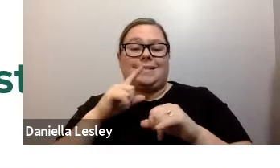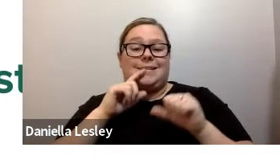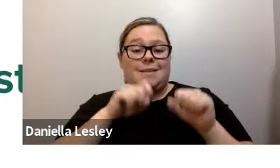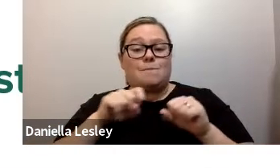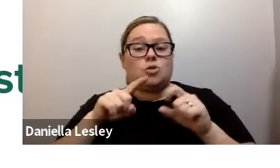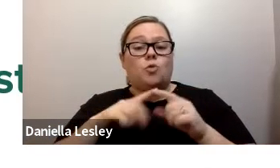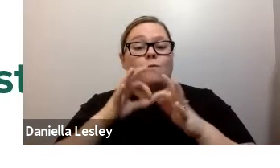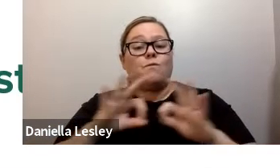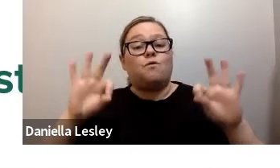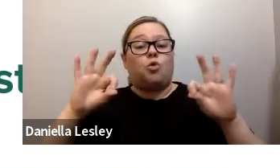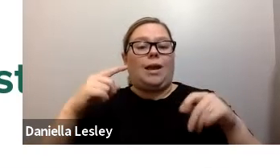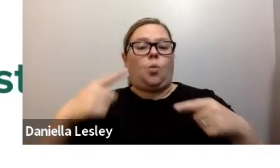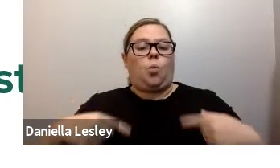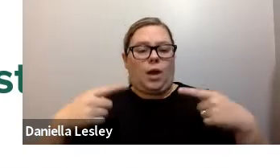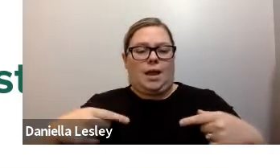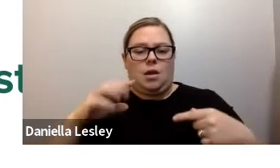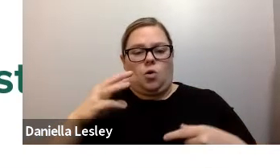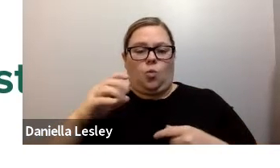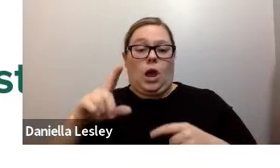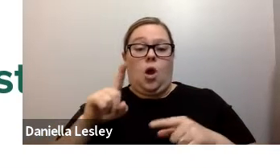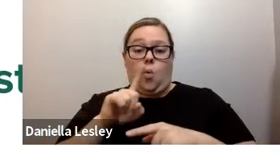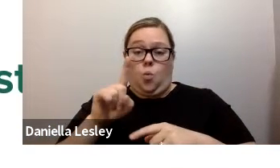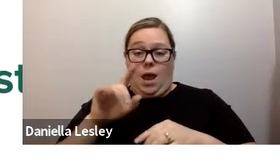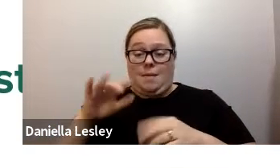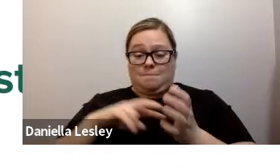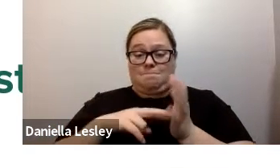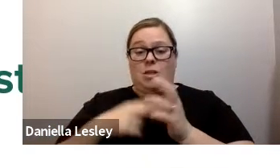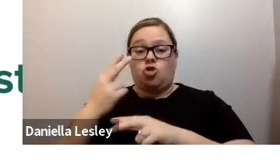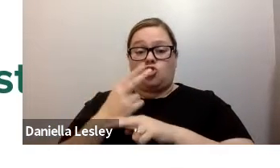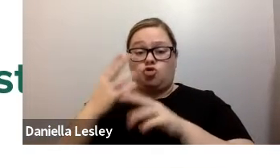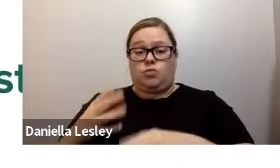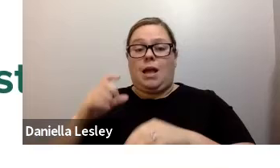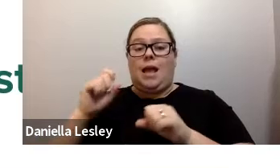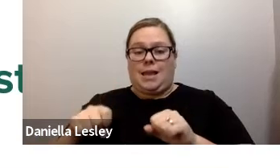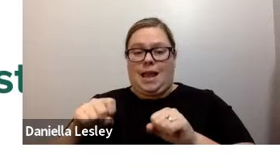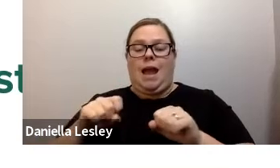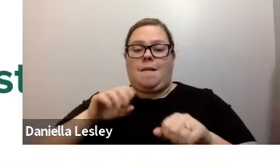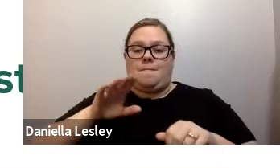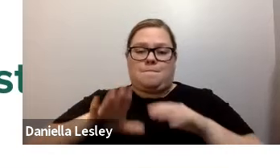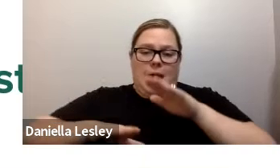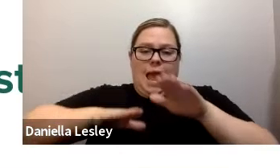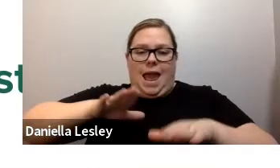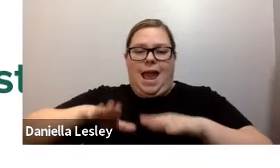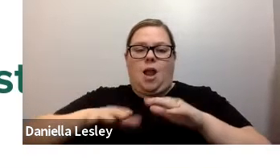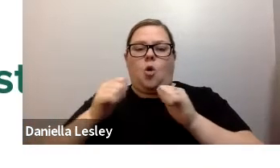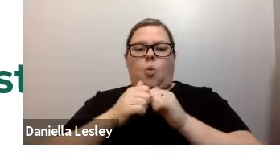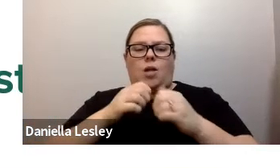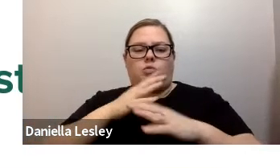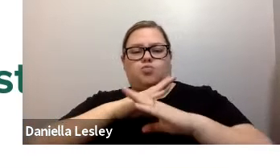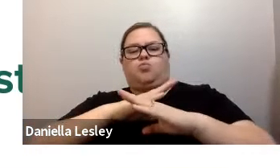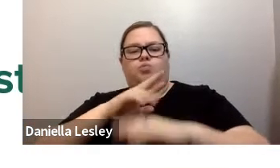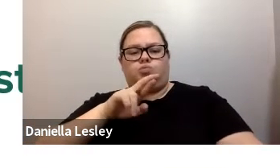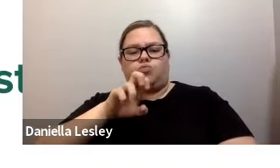freewheel, where the user can take over the device and pedal against resistance. And we designed the device so that we